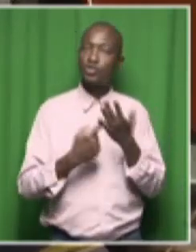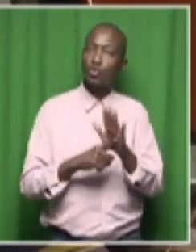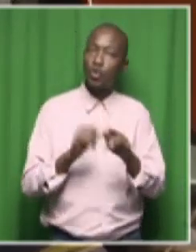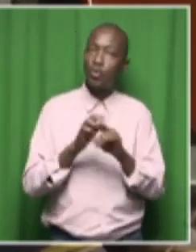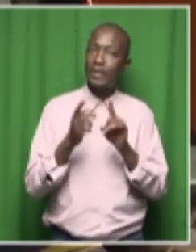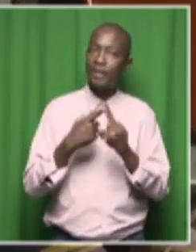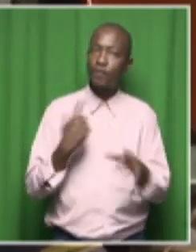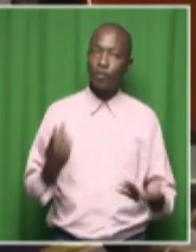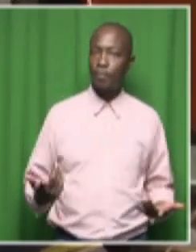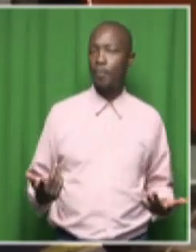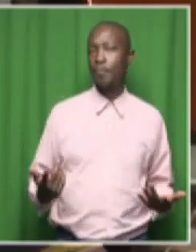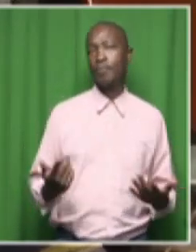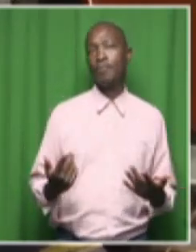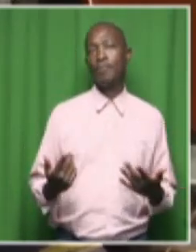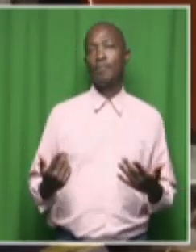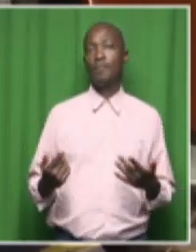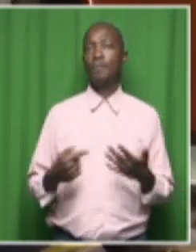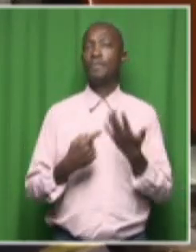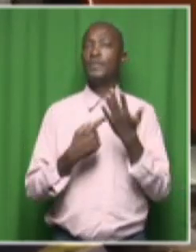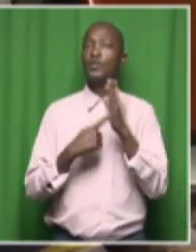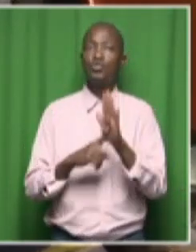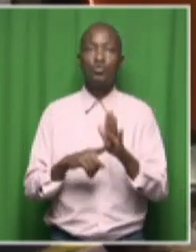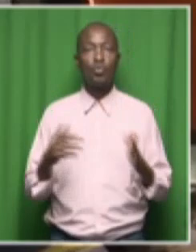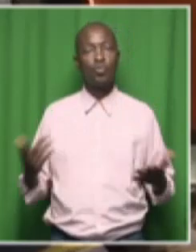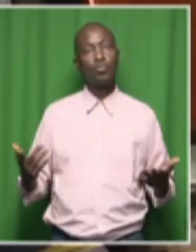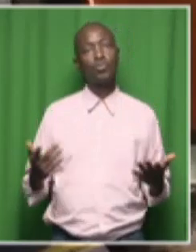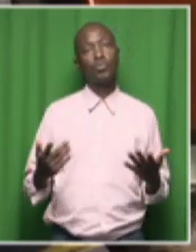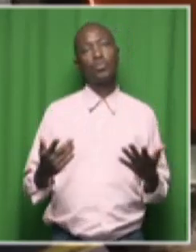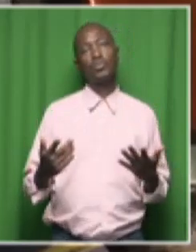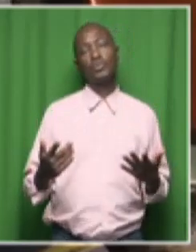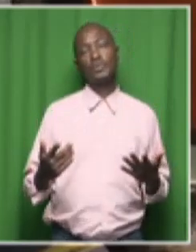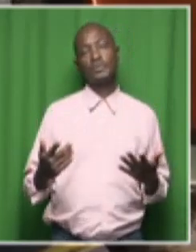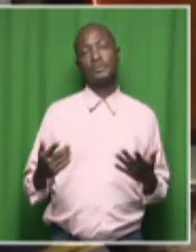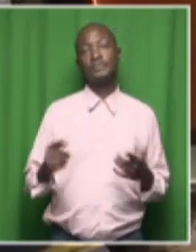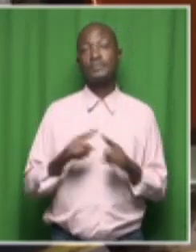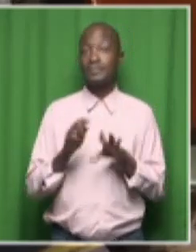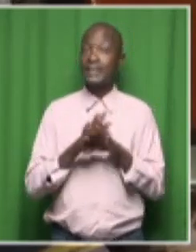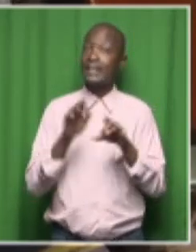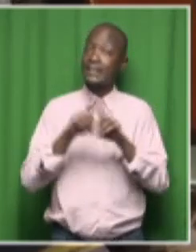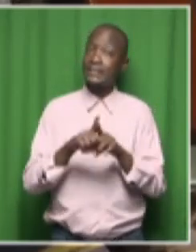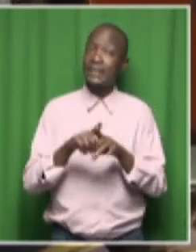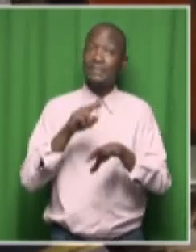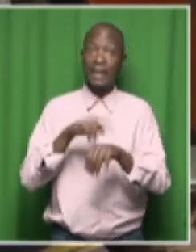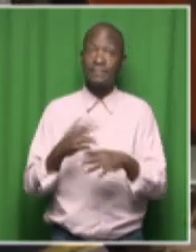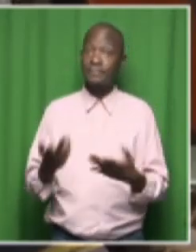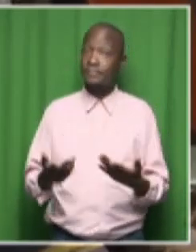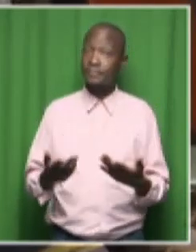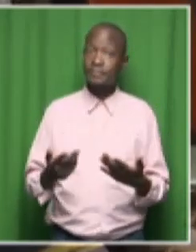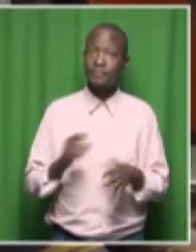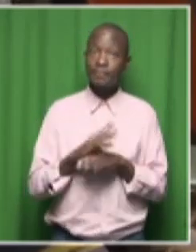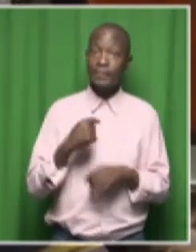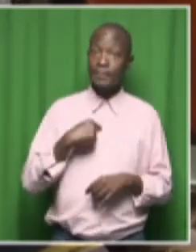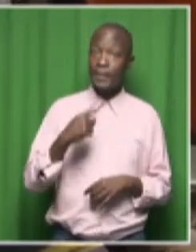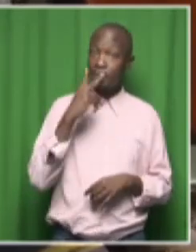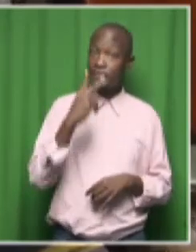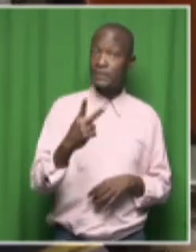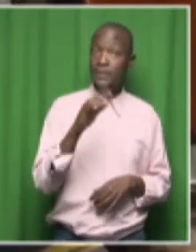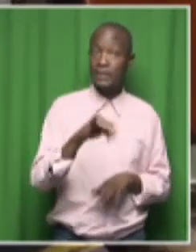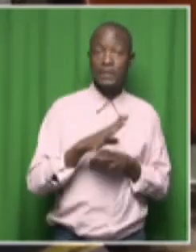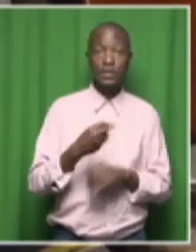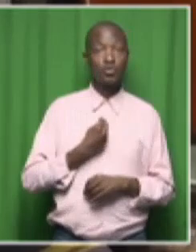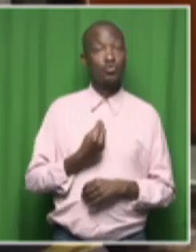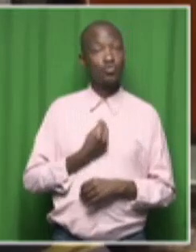from, they show their socio-historical background. But at the same time, I have seen that youth